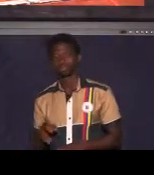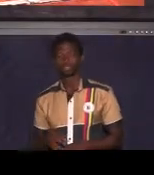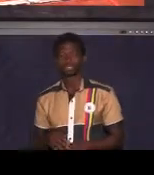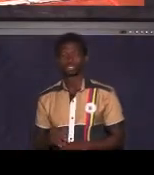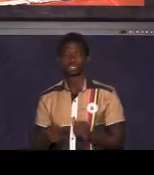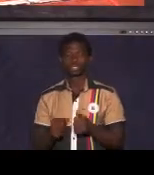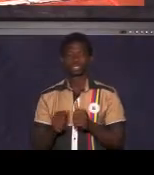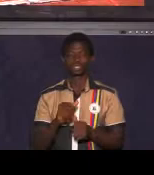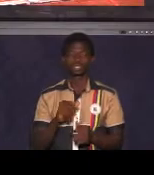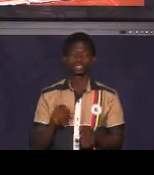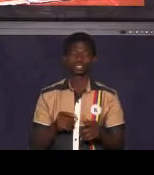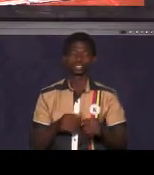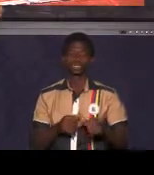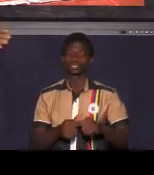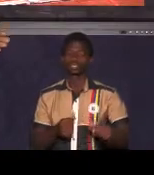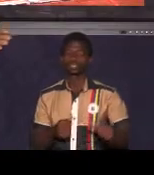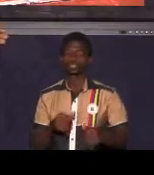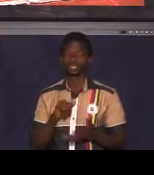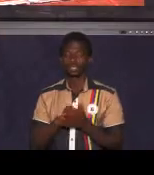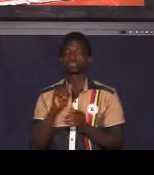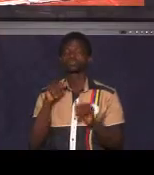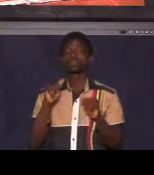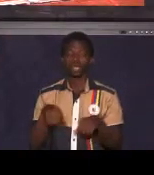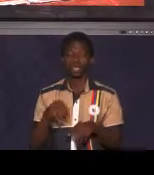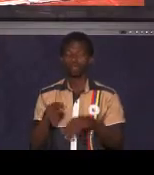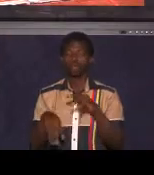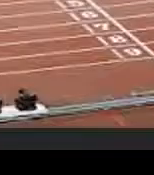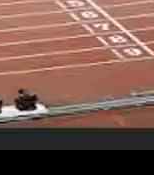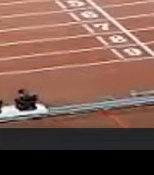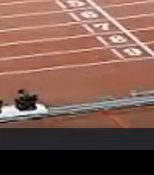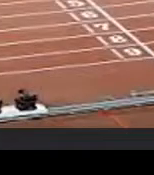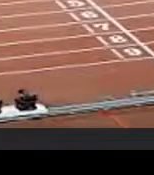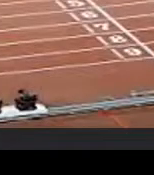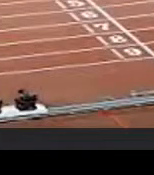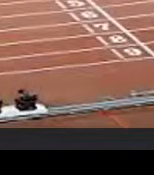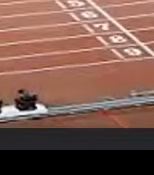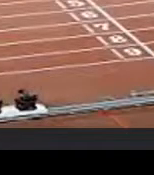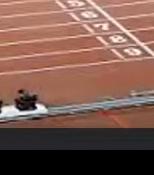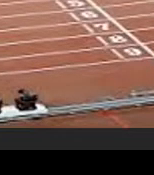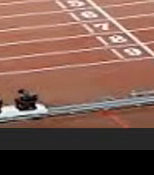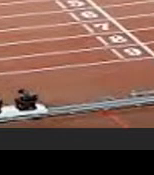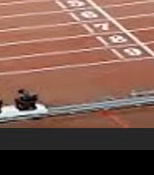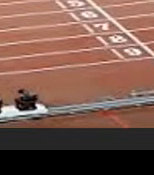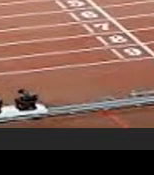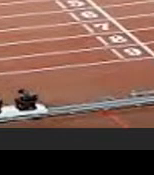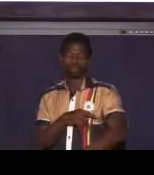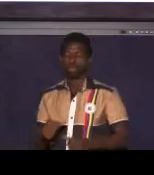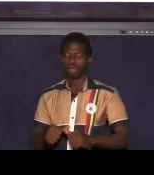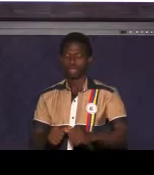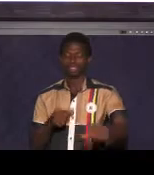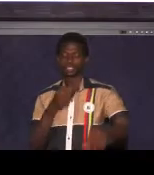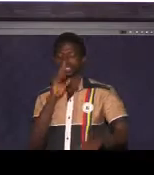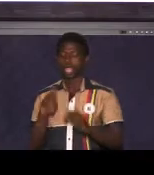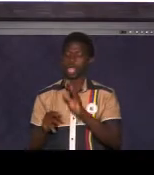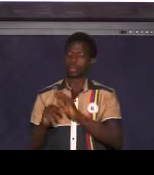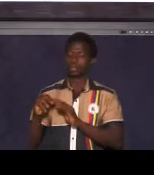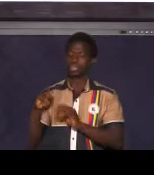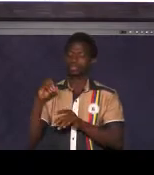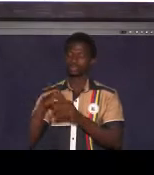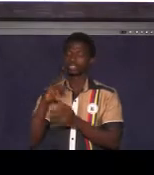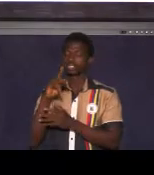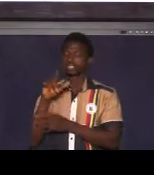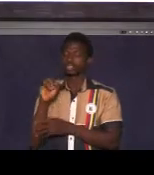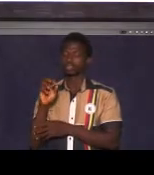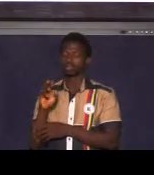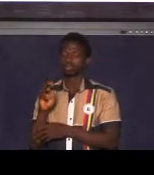race. Distances that you can walk maybe from your parlor, your living room to the kitchen, and longer distances are measured